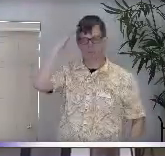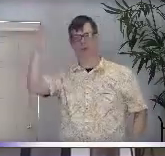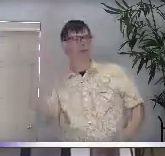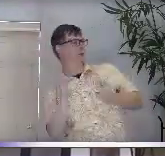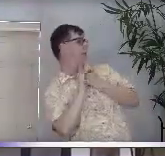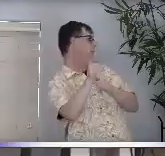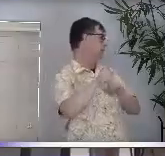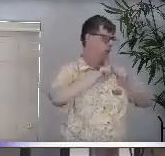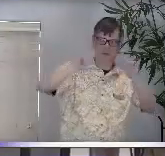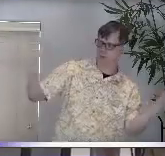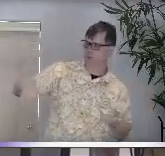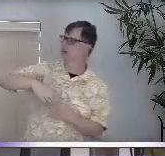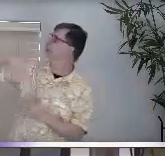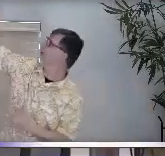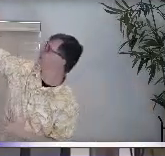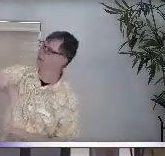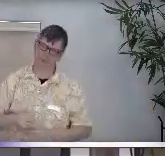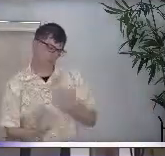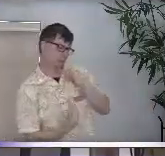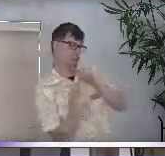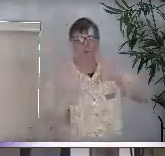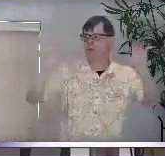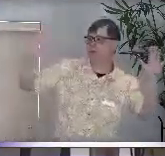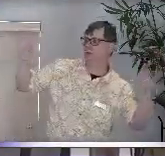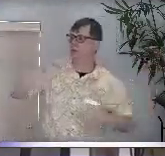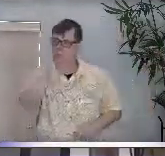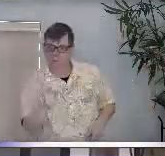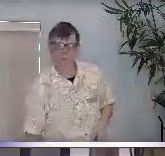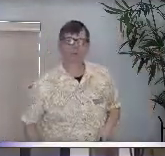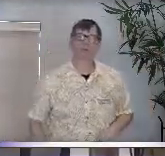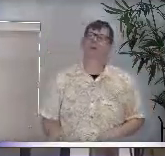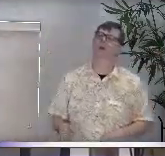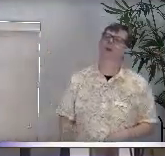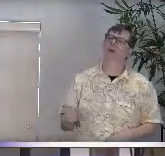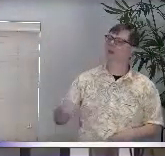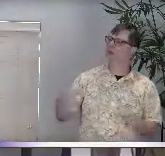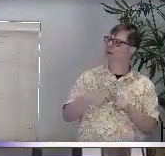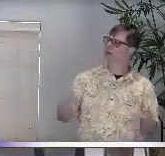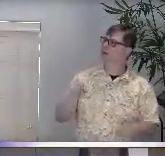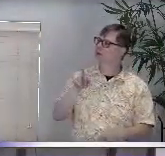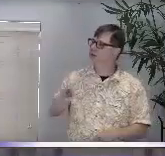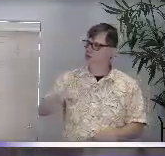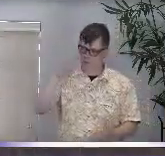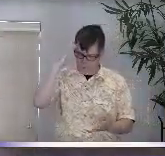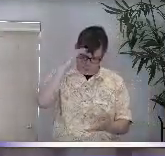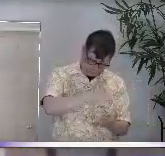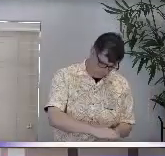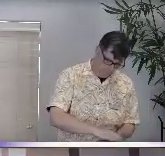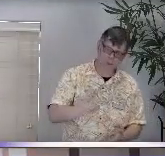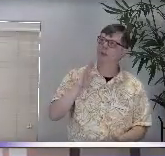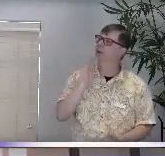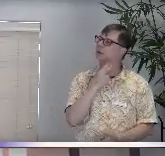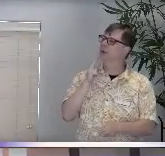where you're separated from your divine. The fire is showing you that this might be your belief, but